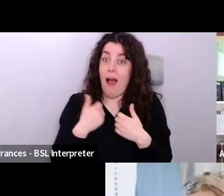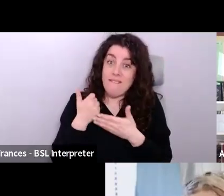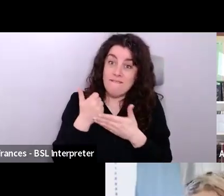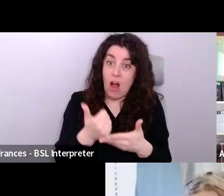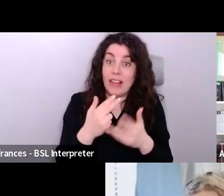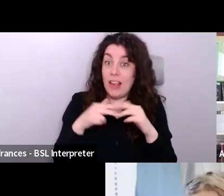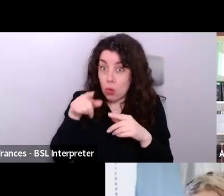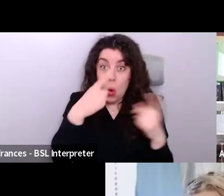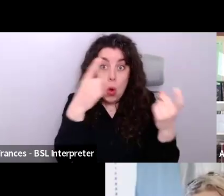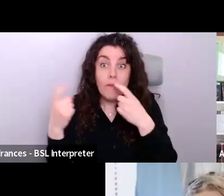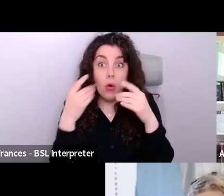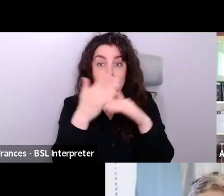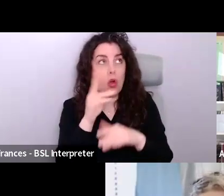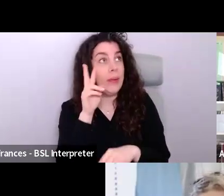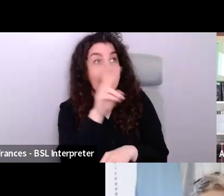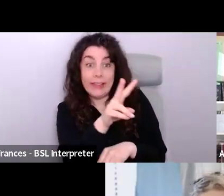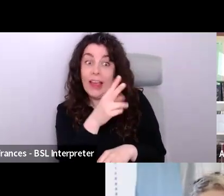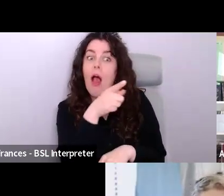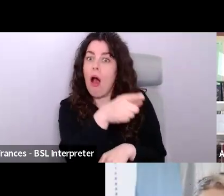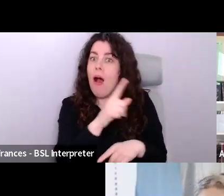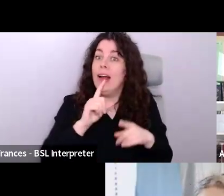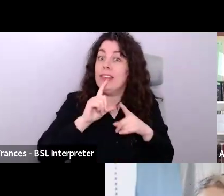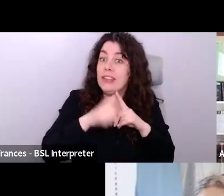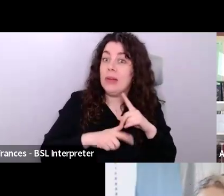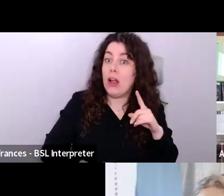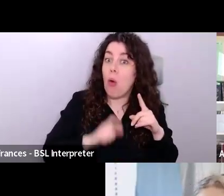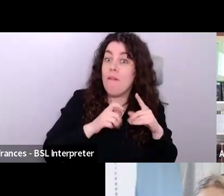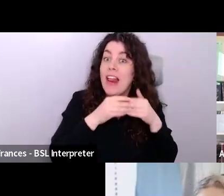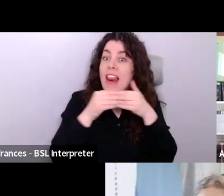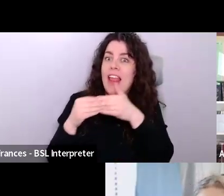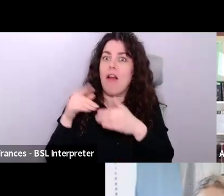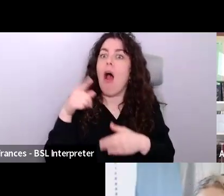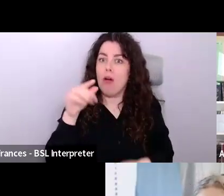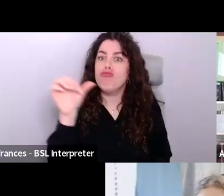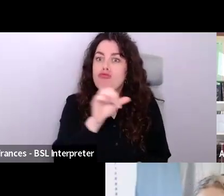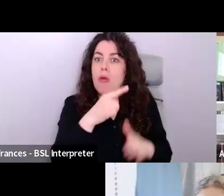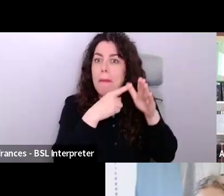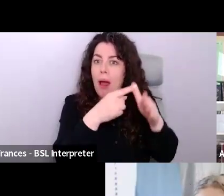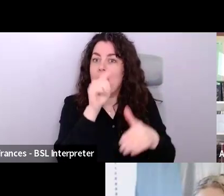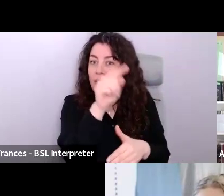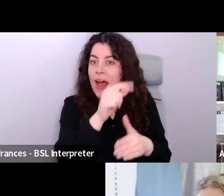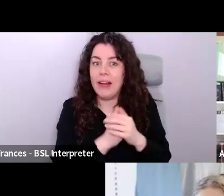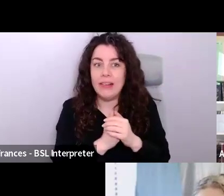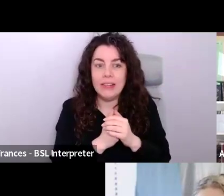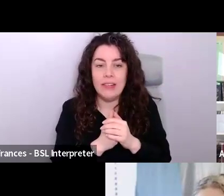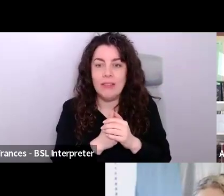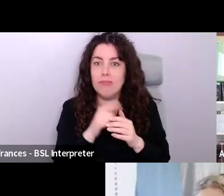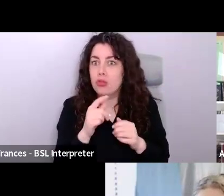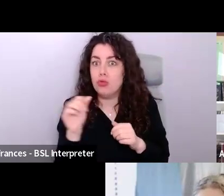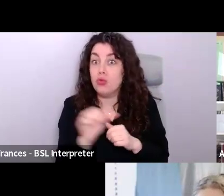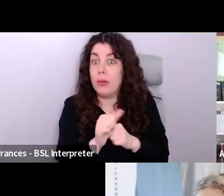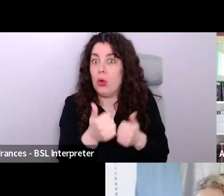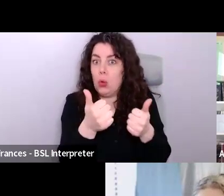a job, is to go for companies that are leaders. So if we could have the next slide.